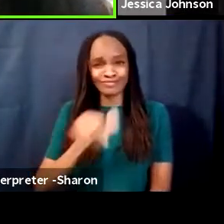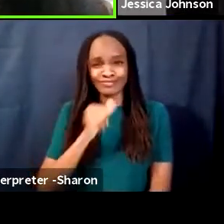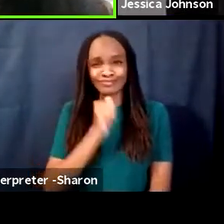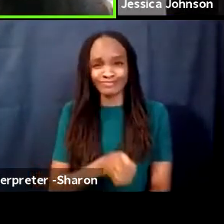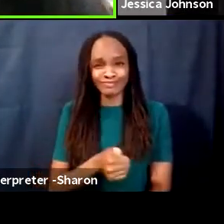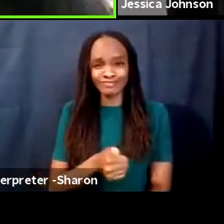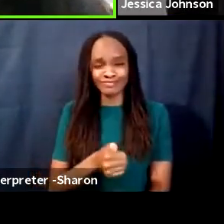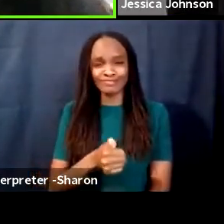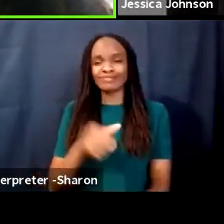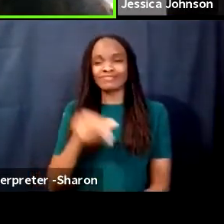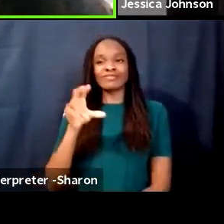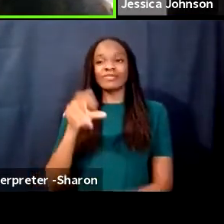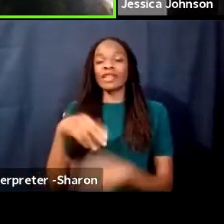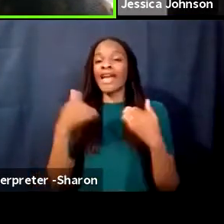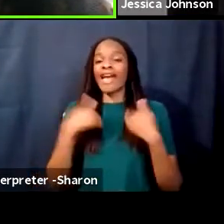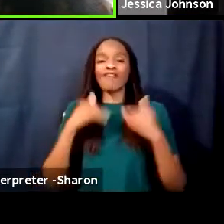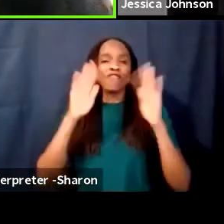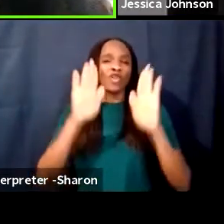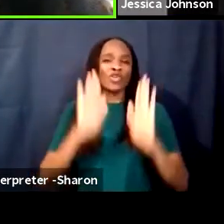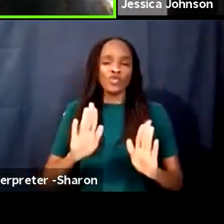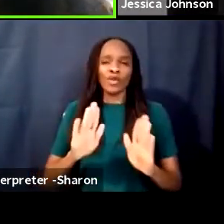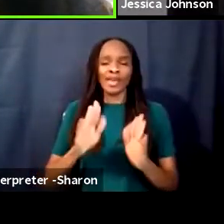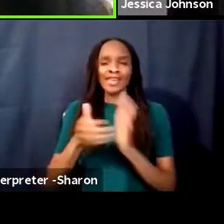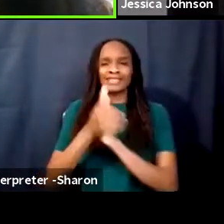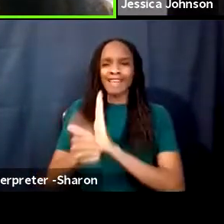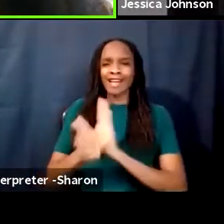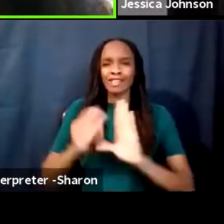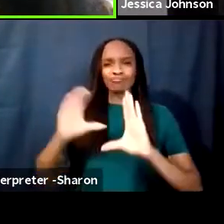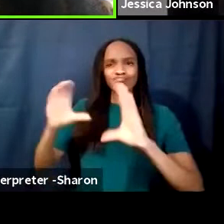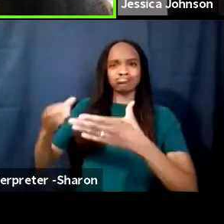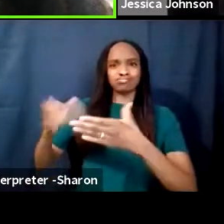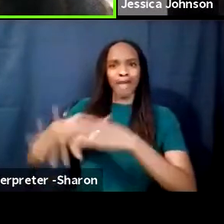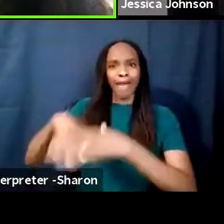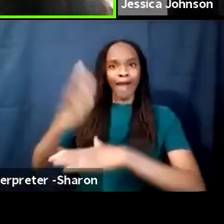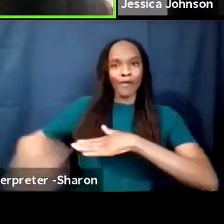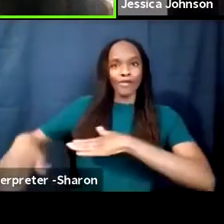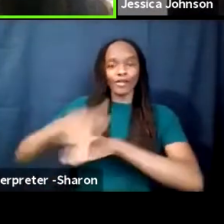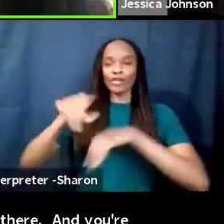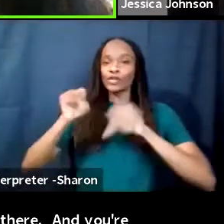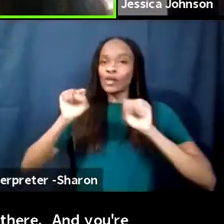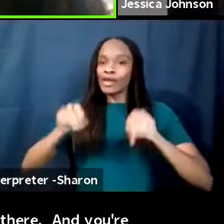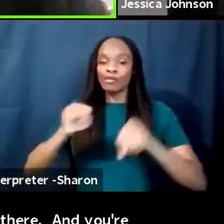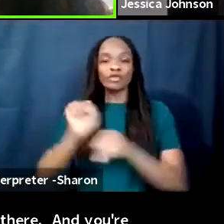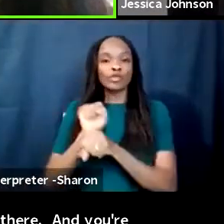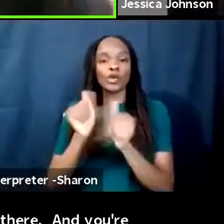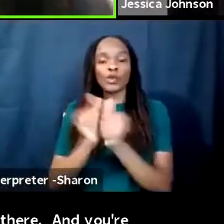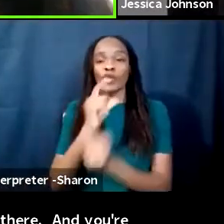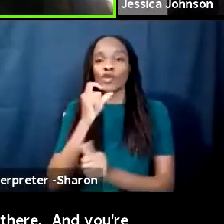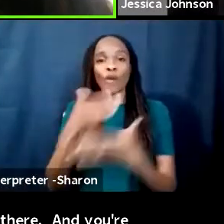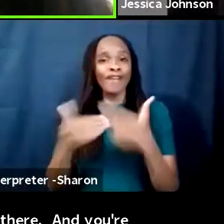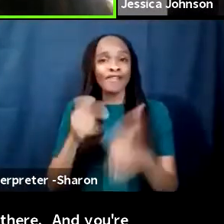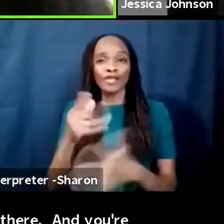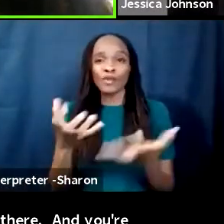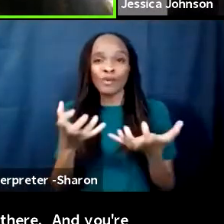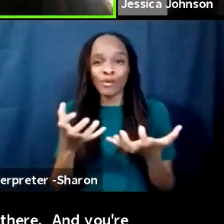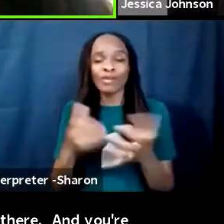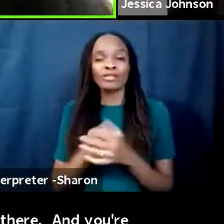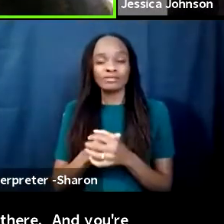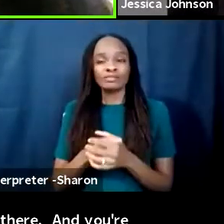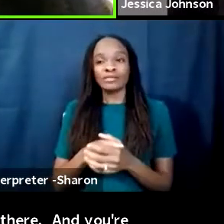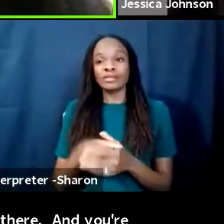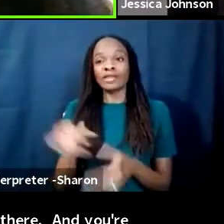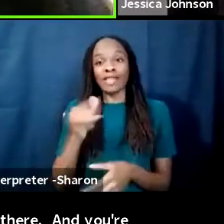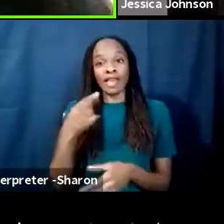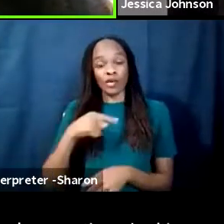There's a great talent pool out there, and you're absolutely able to work with whoever you like. And as we've gone through with